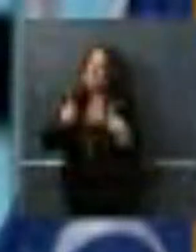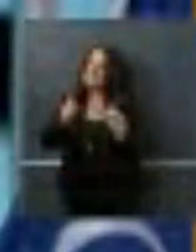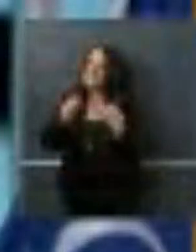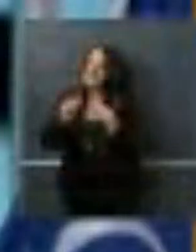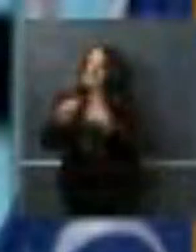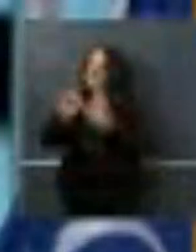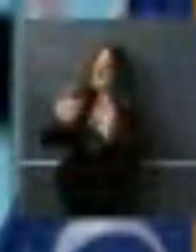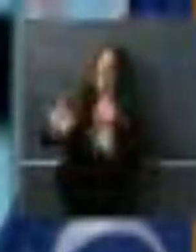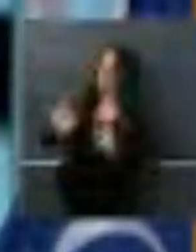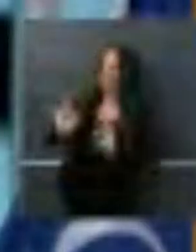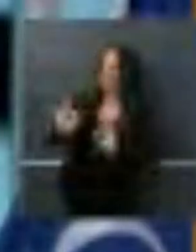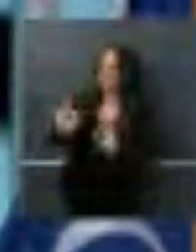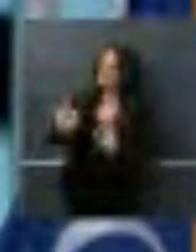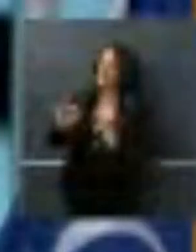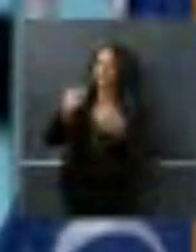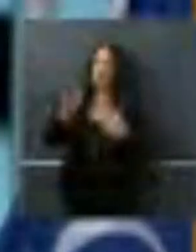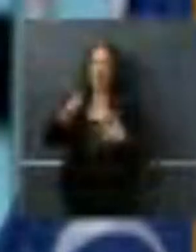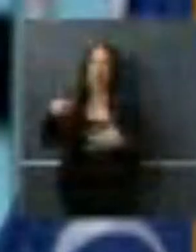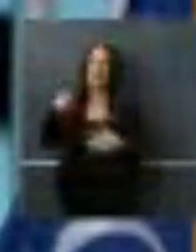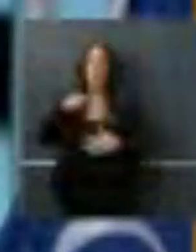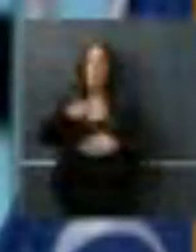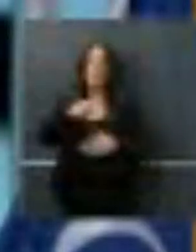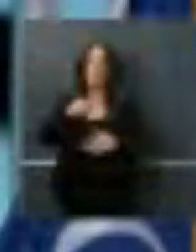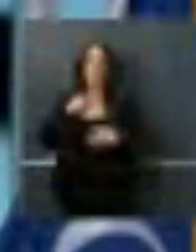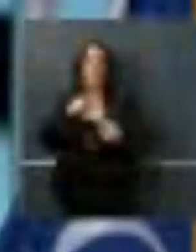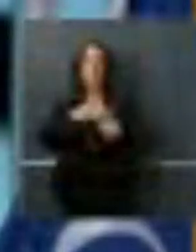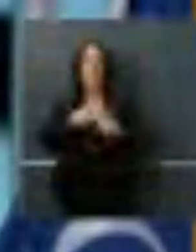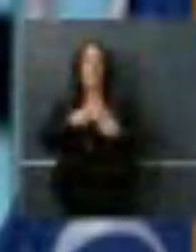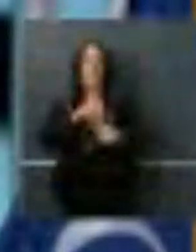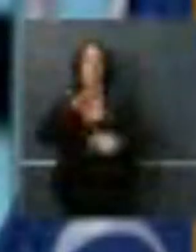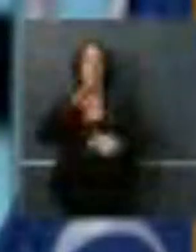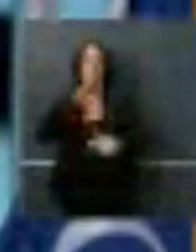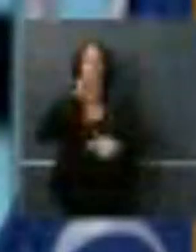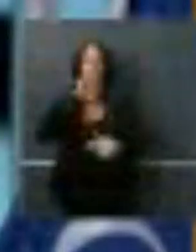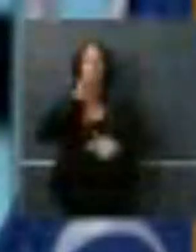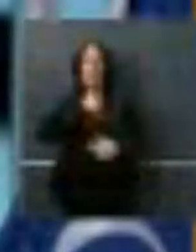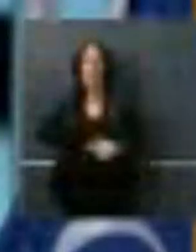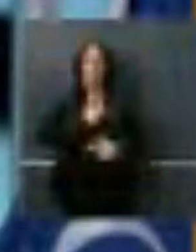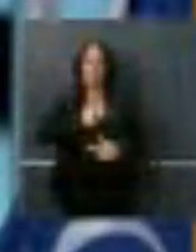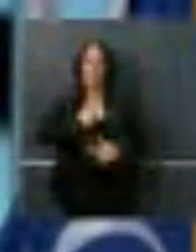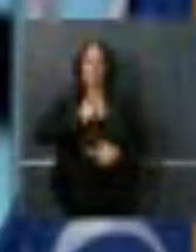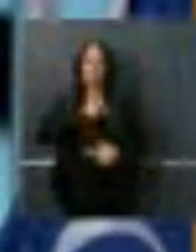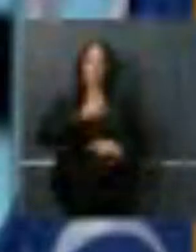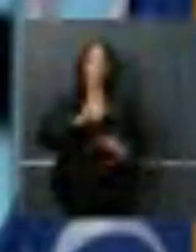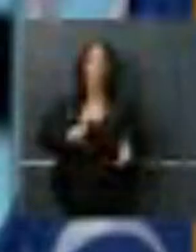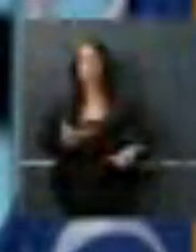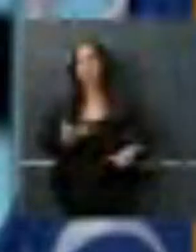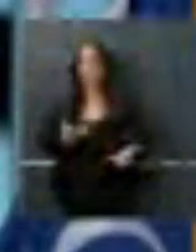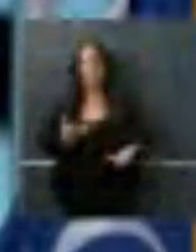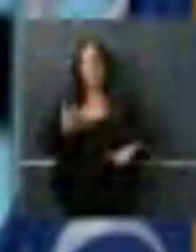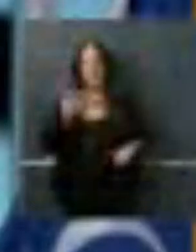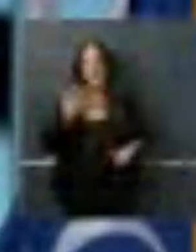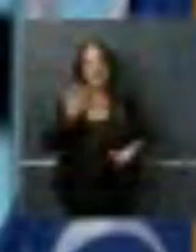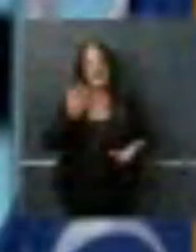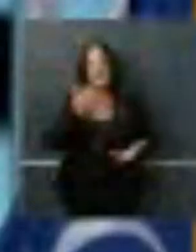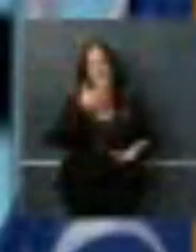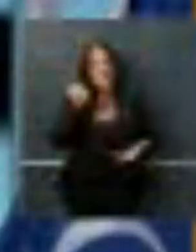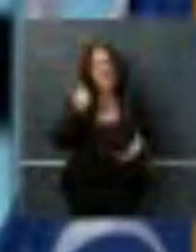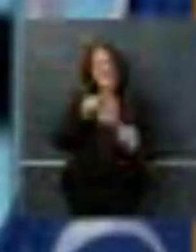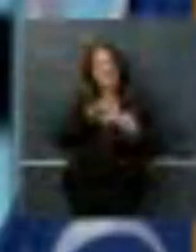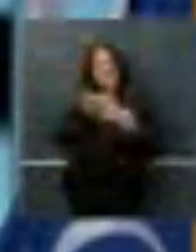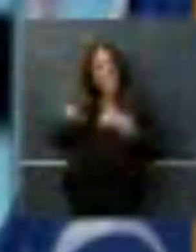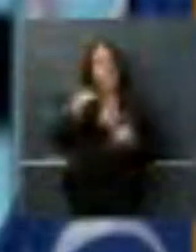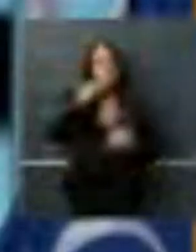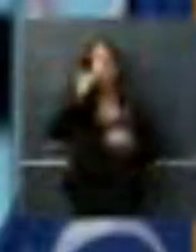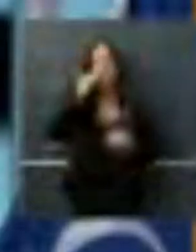I just want to, again, encourage people to be safe, stay at home to the extent possible, and practice physical distancing. We'll continue to practice